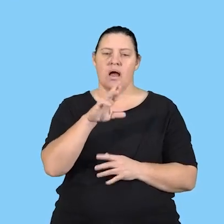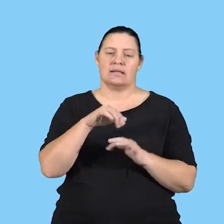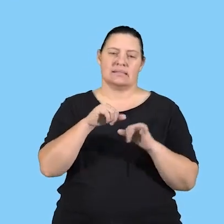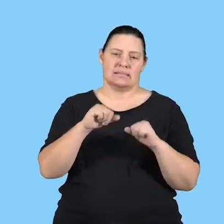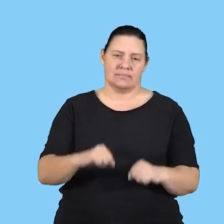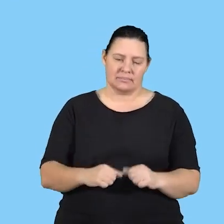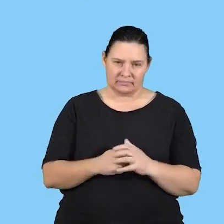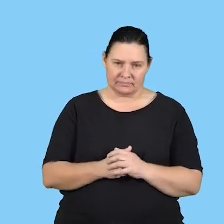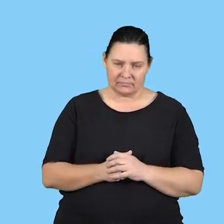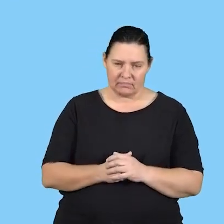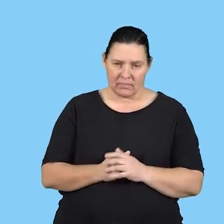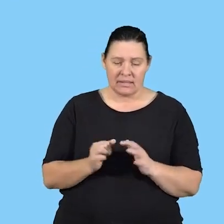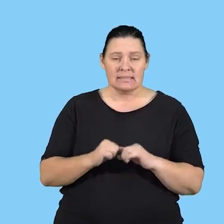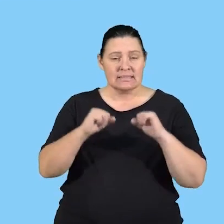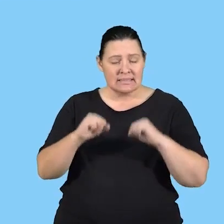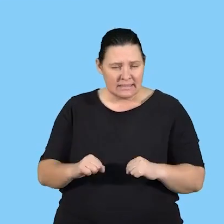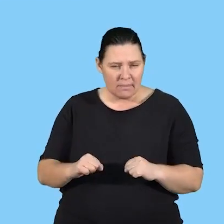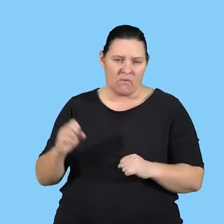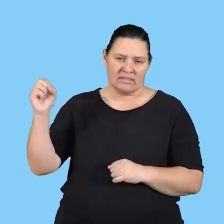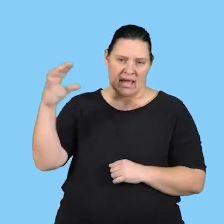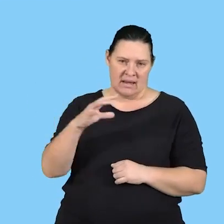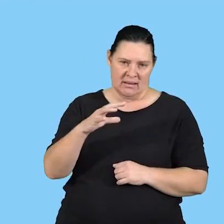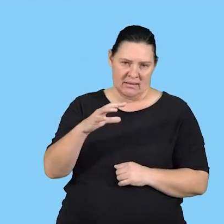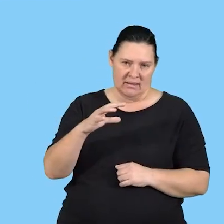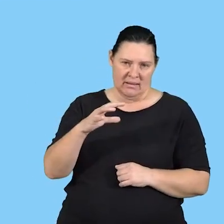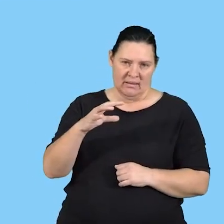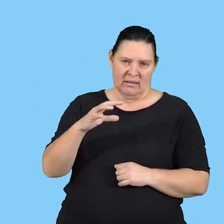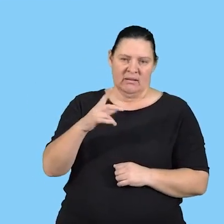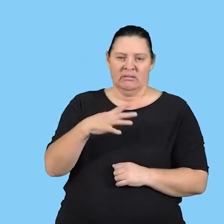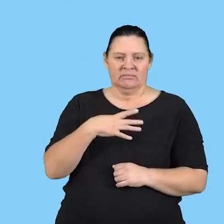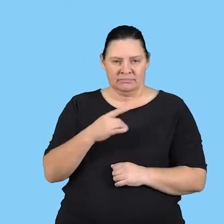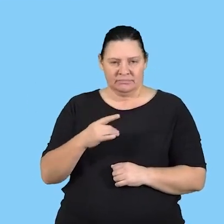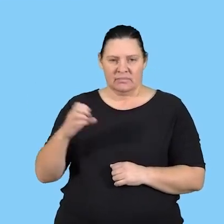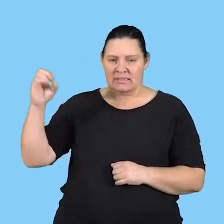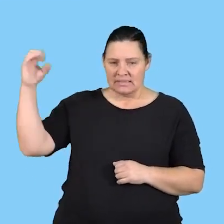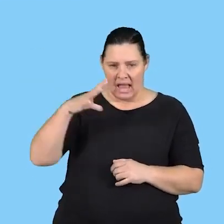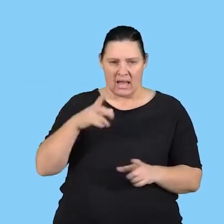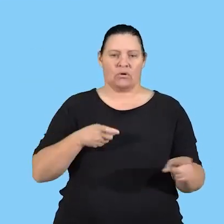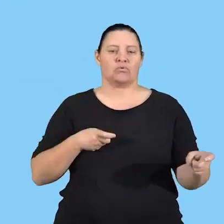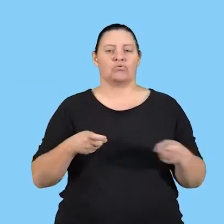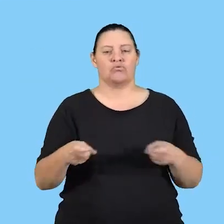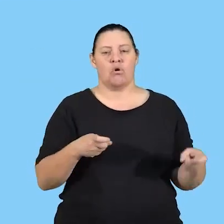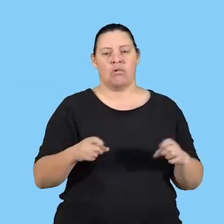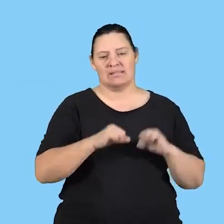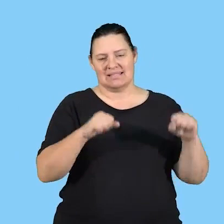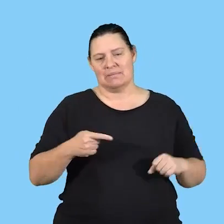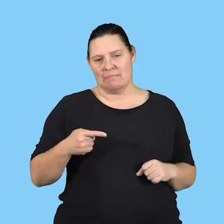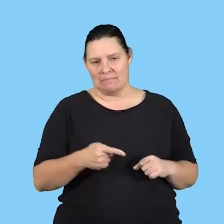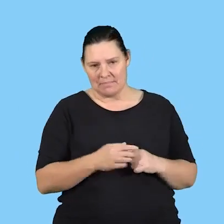which is the system of the sun. So if you like, the sun is in control of that